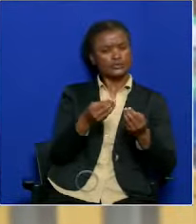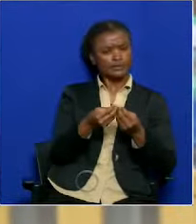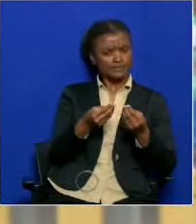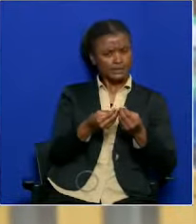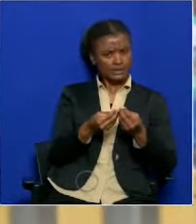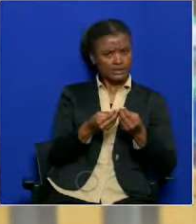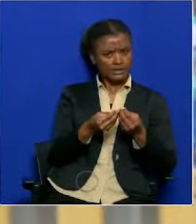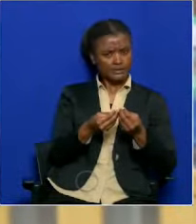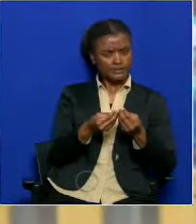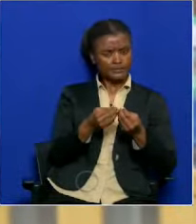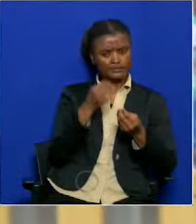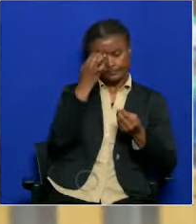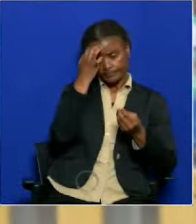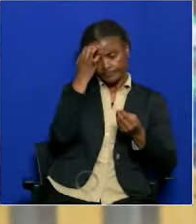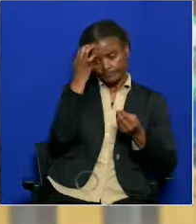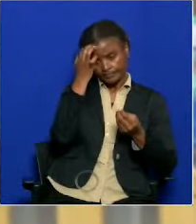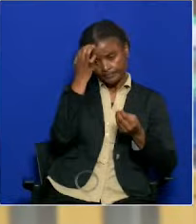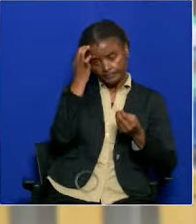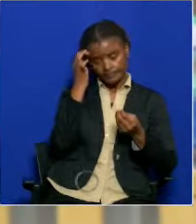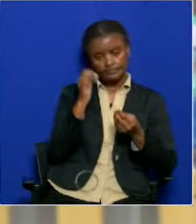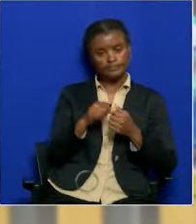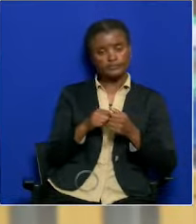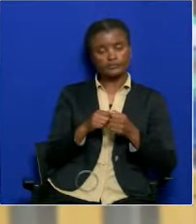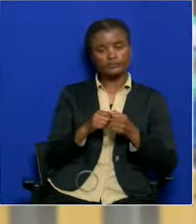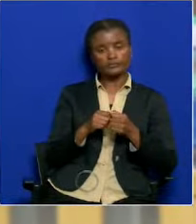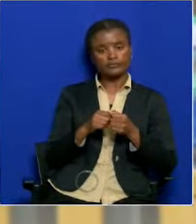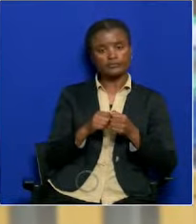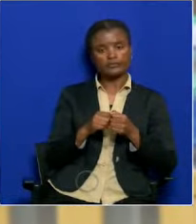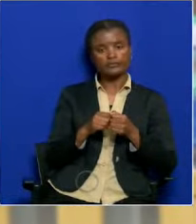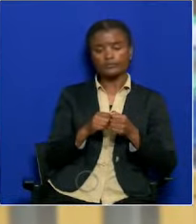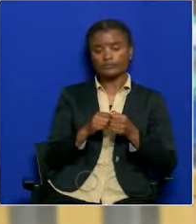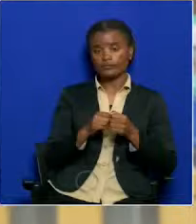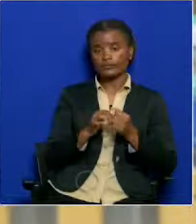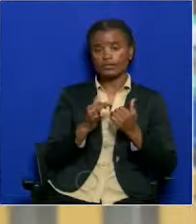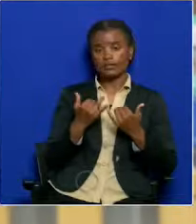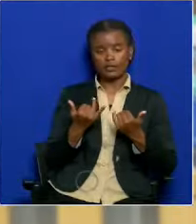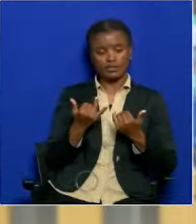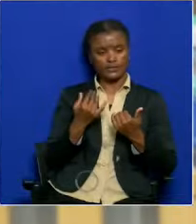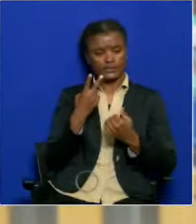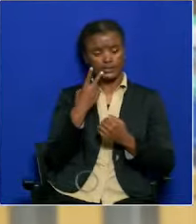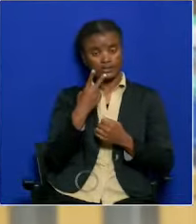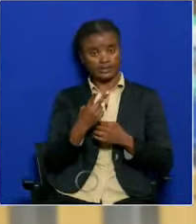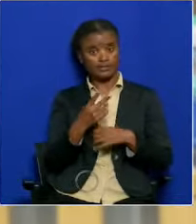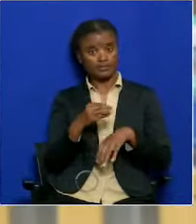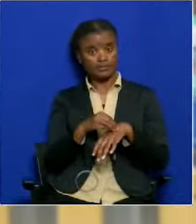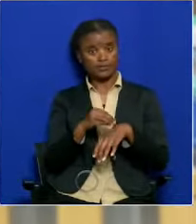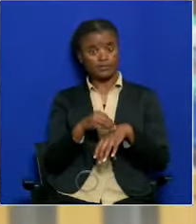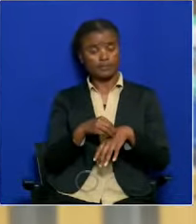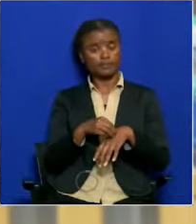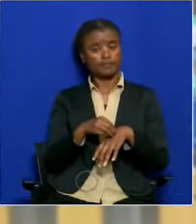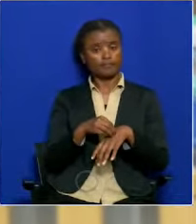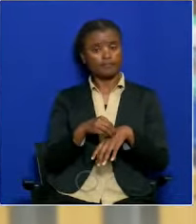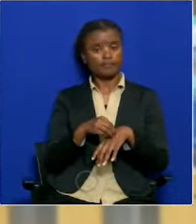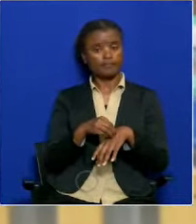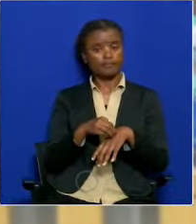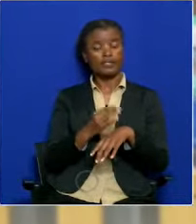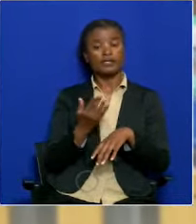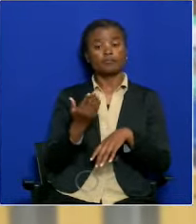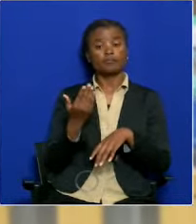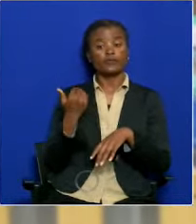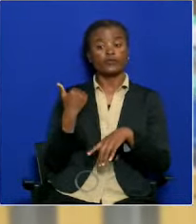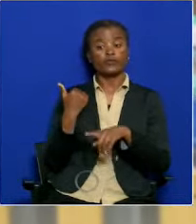not see the problem, at least from a perception point of view, Earlier in your testimony, you